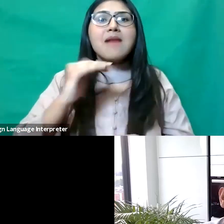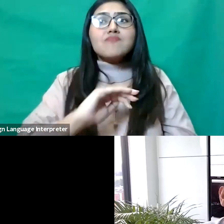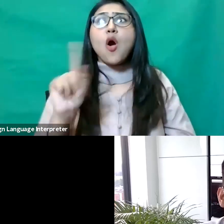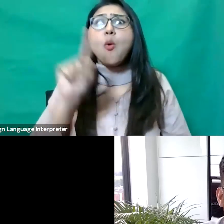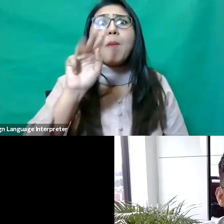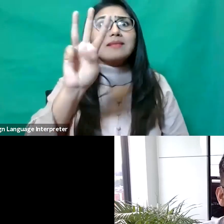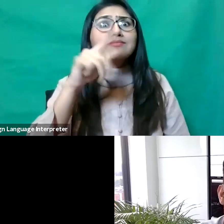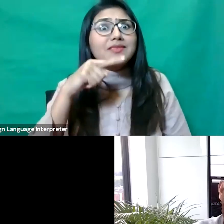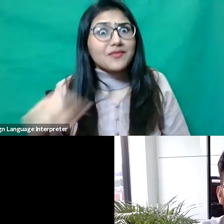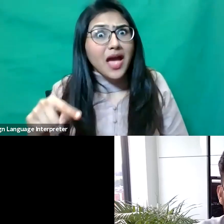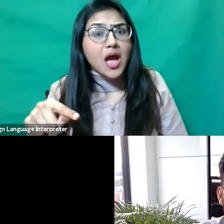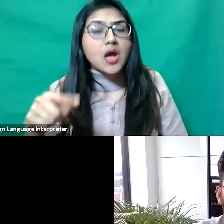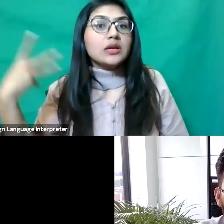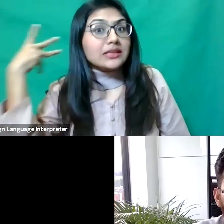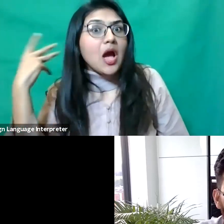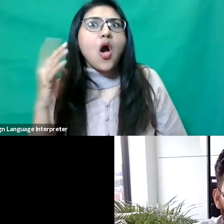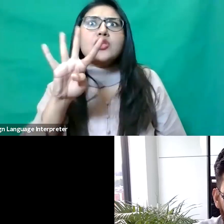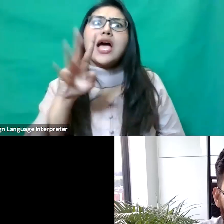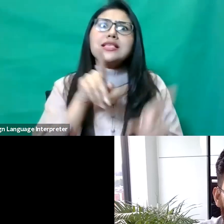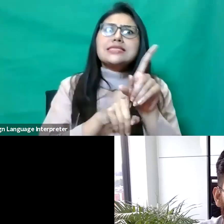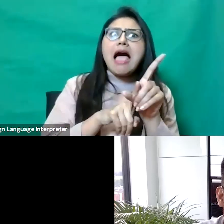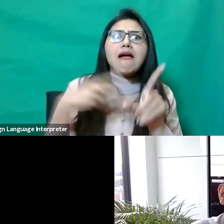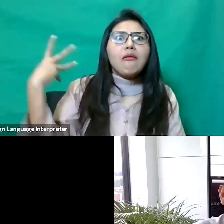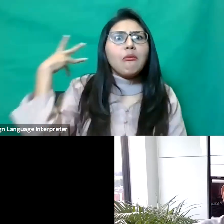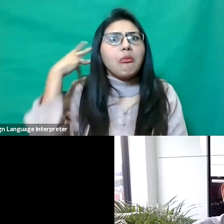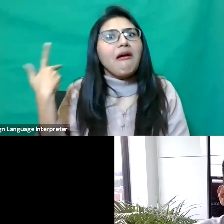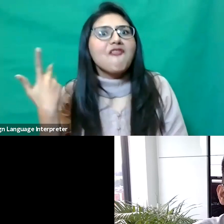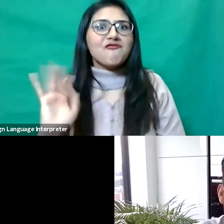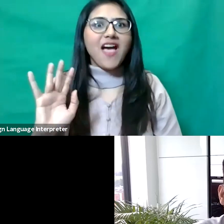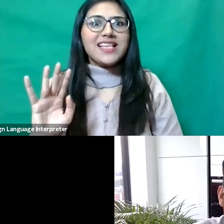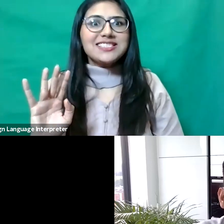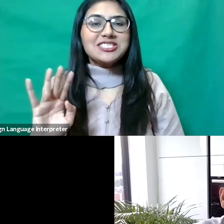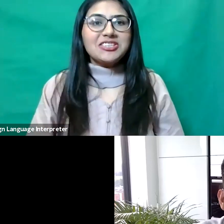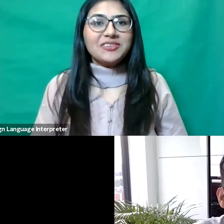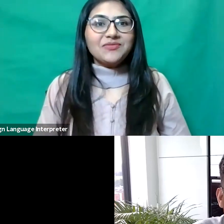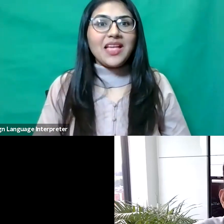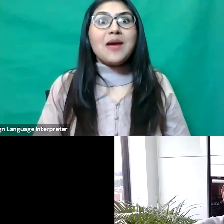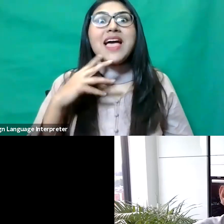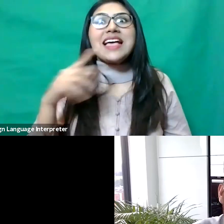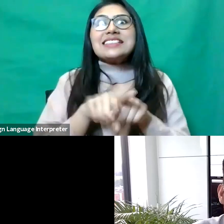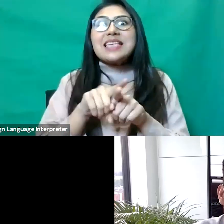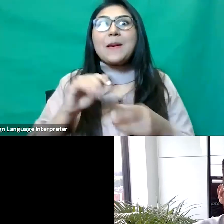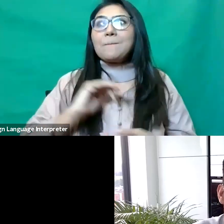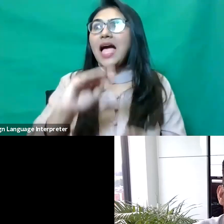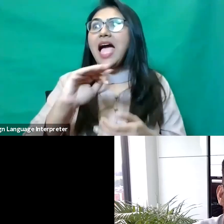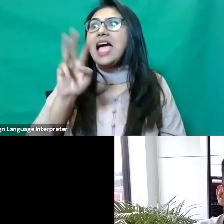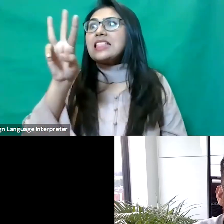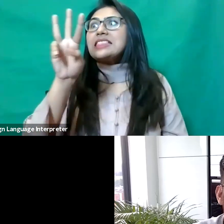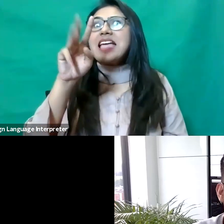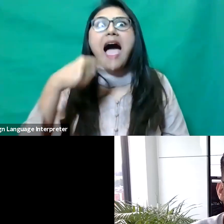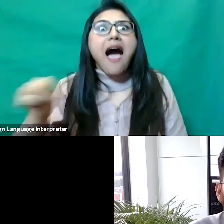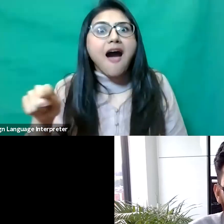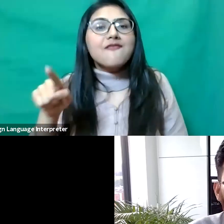had a cochlear implant when I was 4 years old. So for the first 3.5 years, I was completely deaf. So